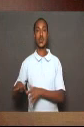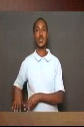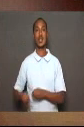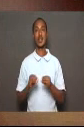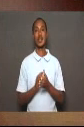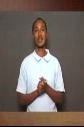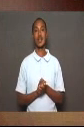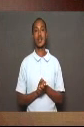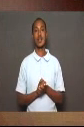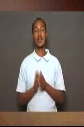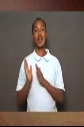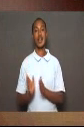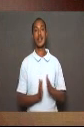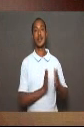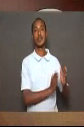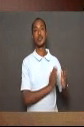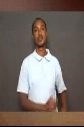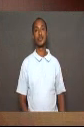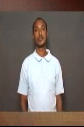Students, let's get ready.